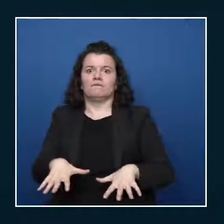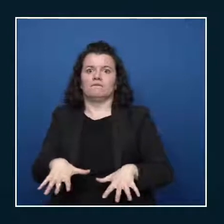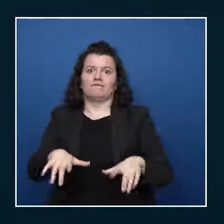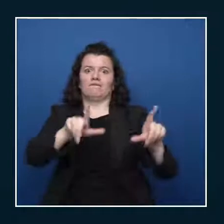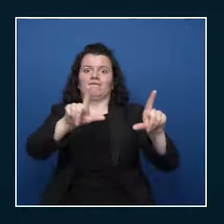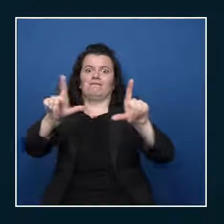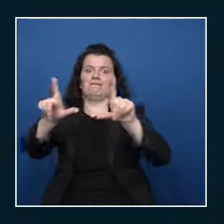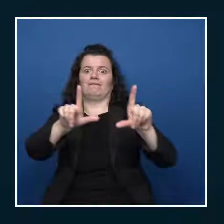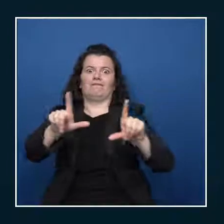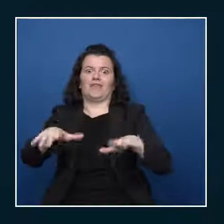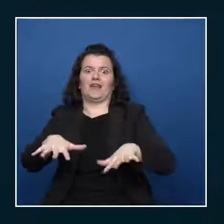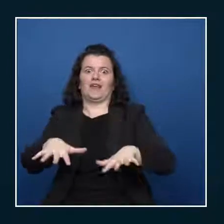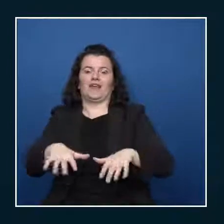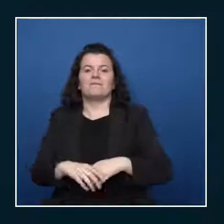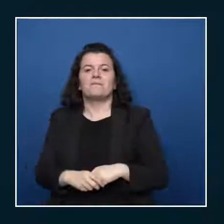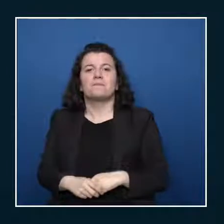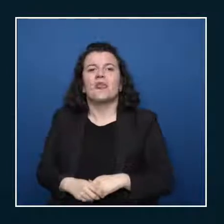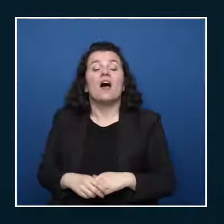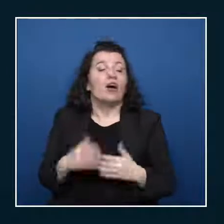presenting from home,